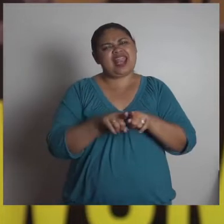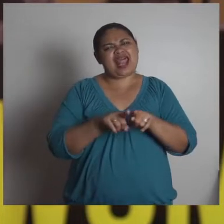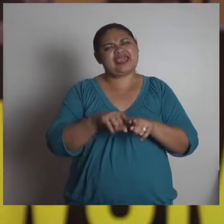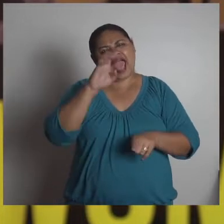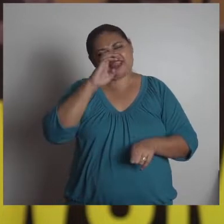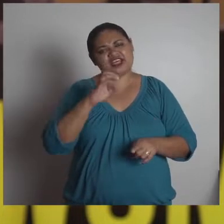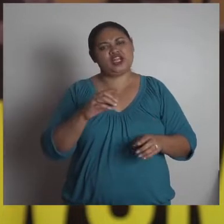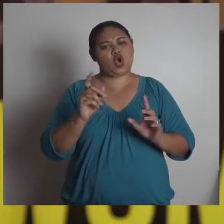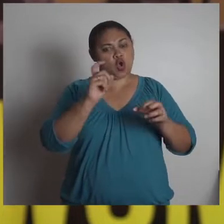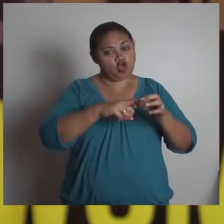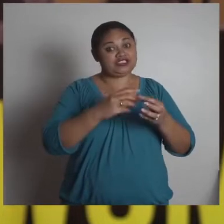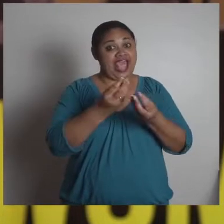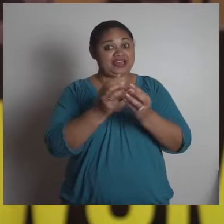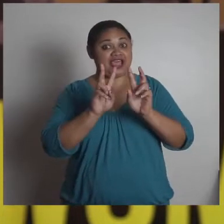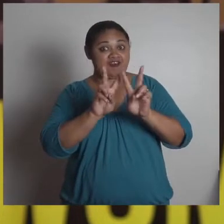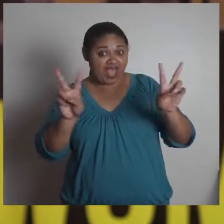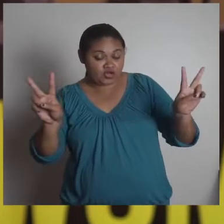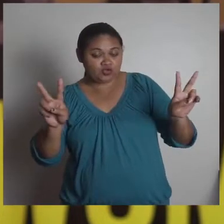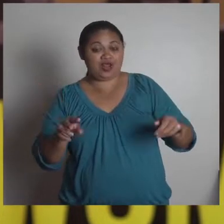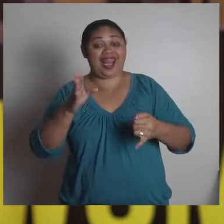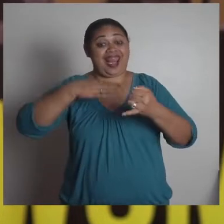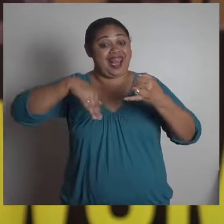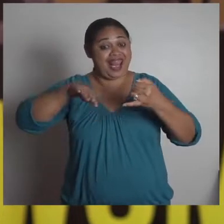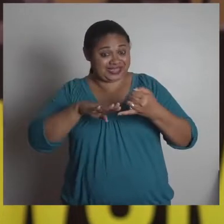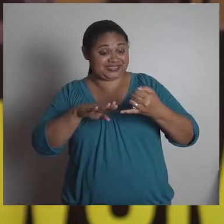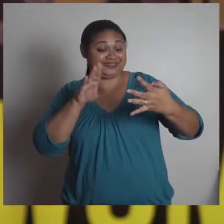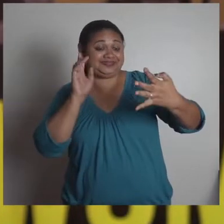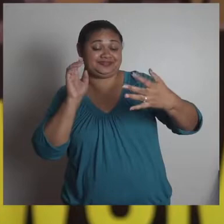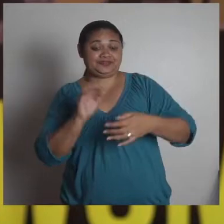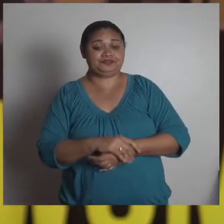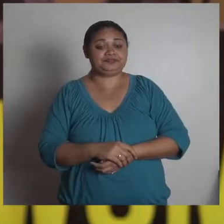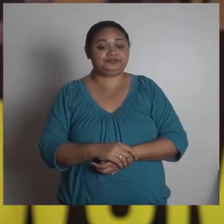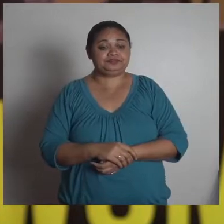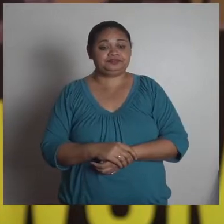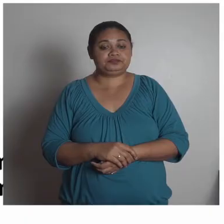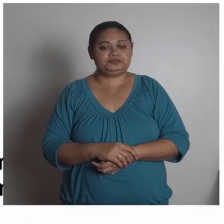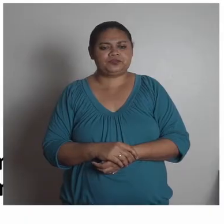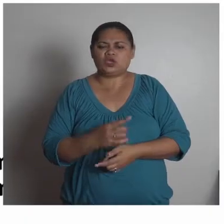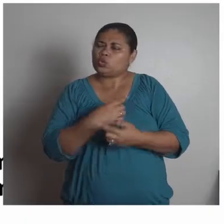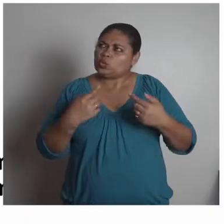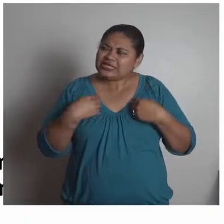issues around ethical goals and values that need to be fixed. And then the last one is,